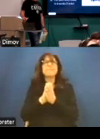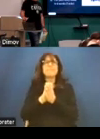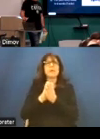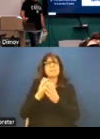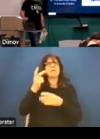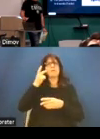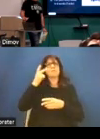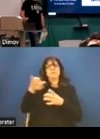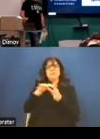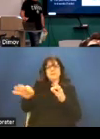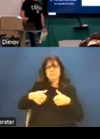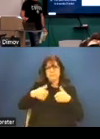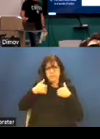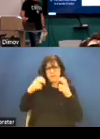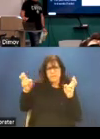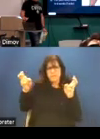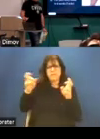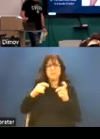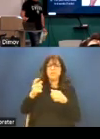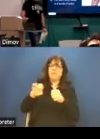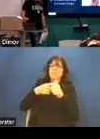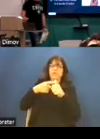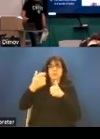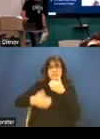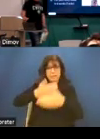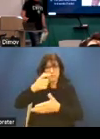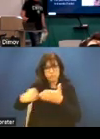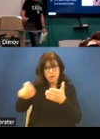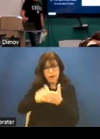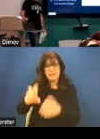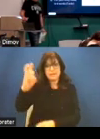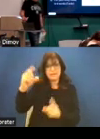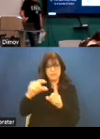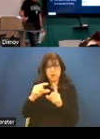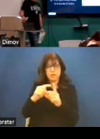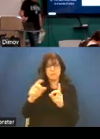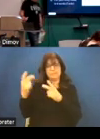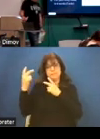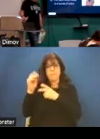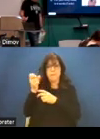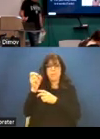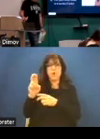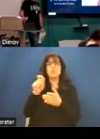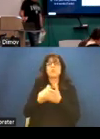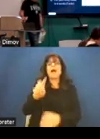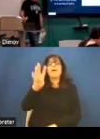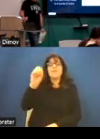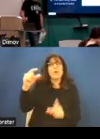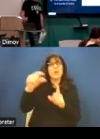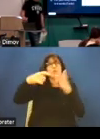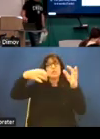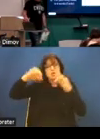simply. The first step to writing your 6-word memoir is this. Write 40 words that describe